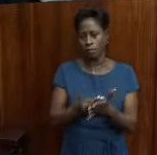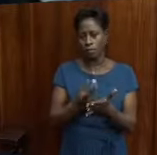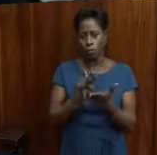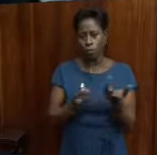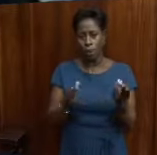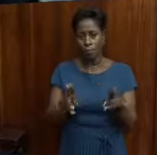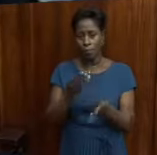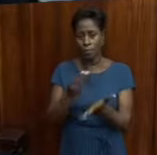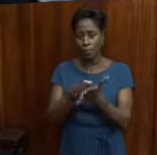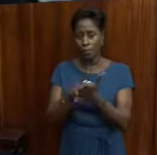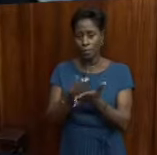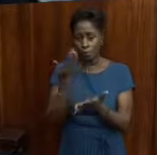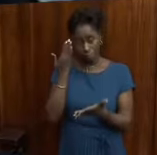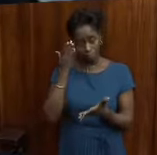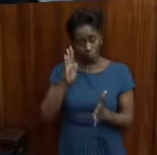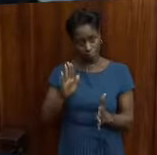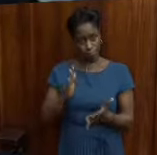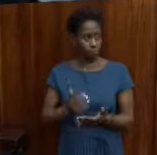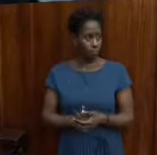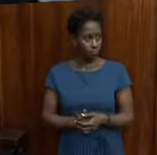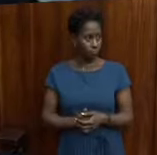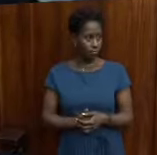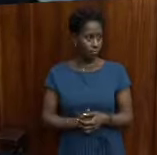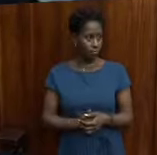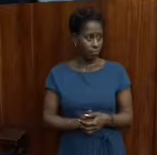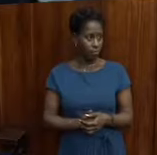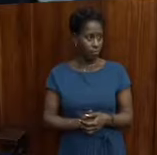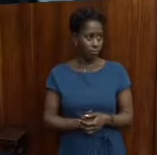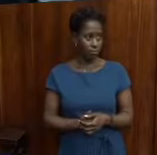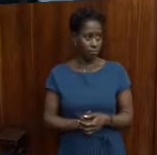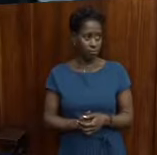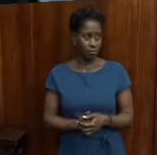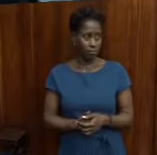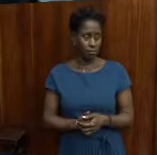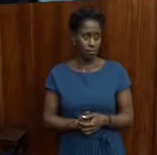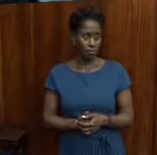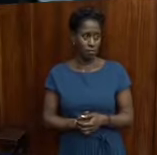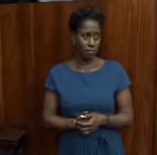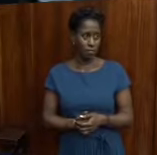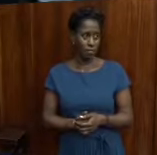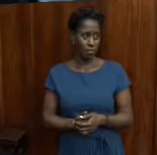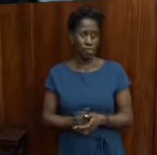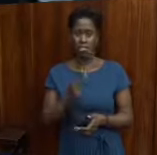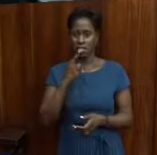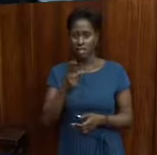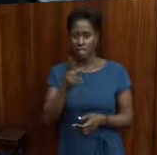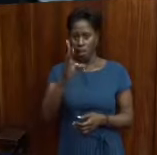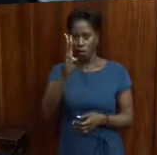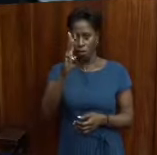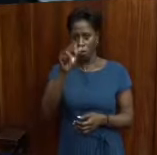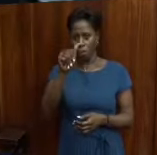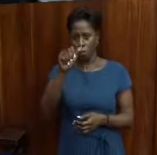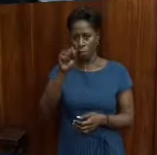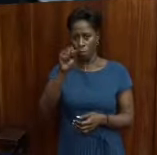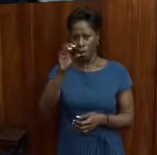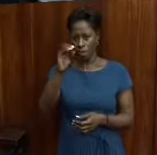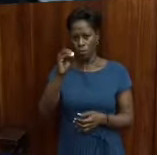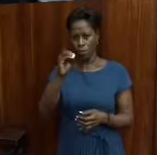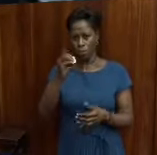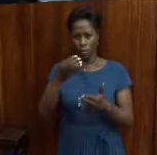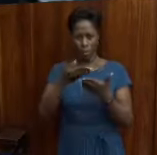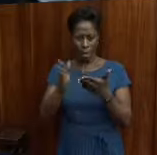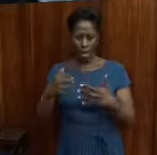Mr. Speaker, a mechanical dryer purchased by Wasco at a cost of